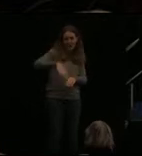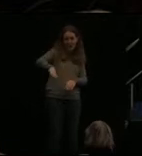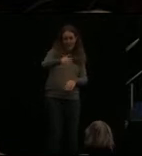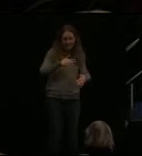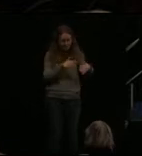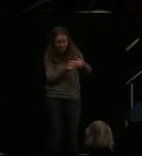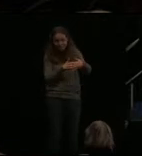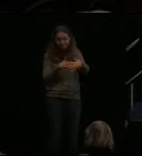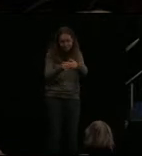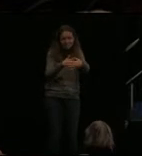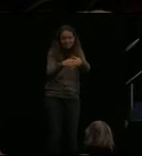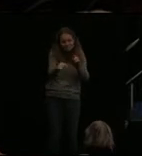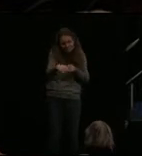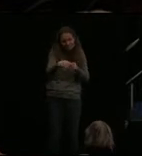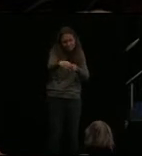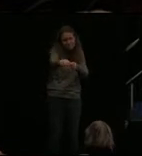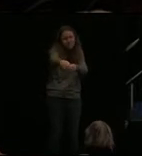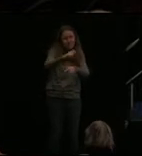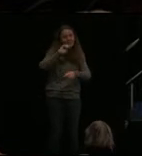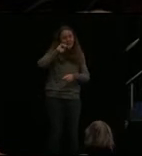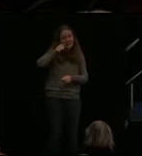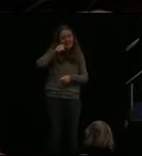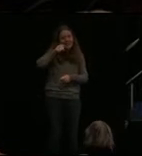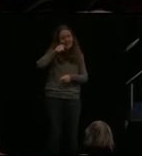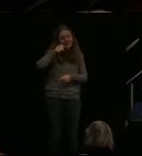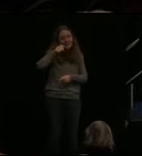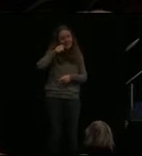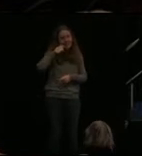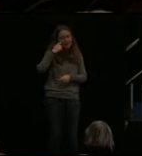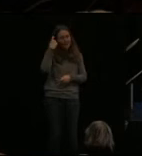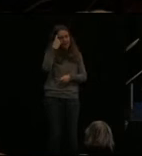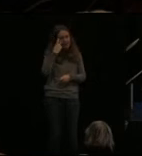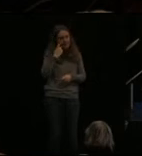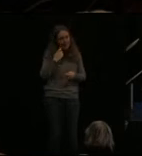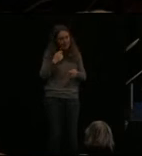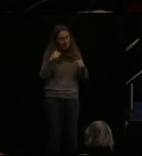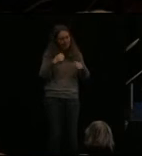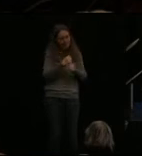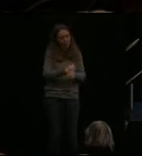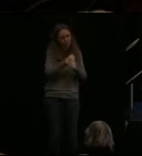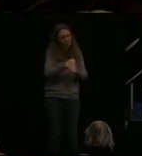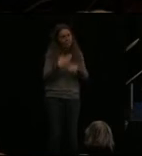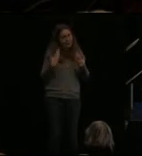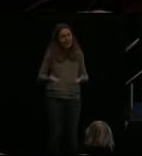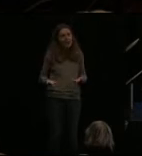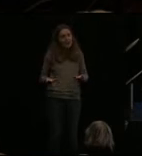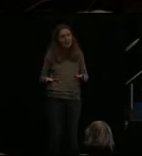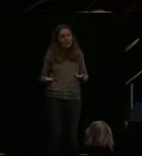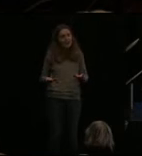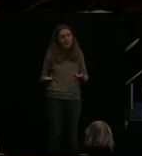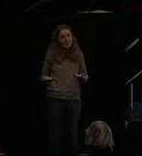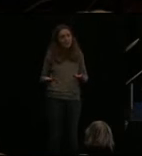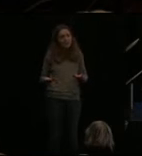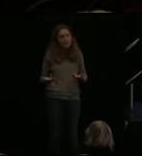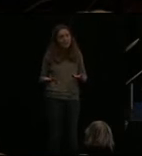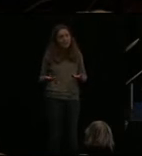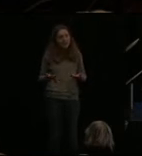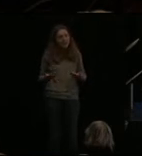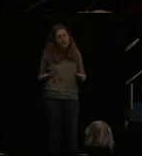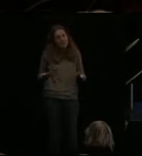will be challenges along the way. Let's think of our church right now, where we are. And